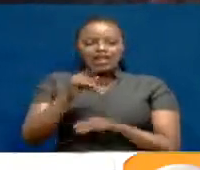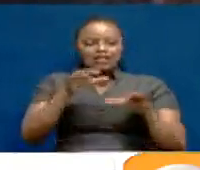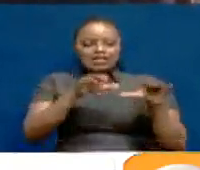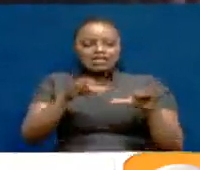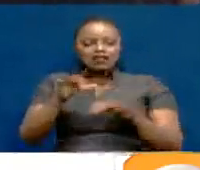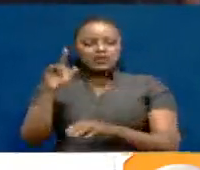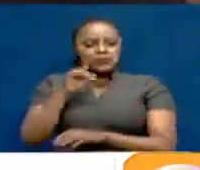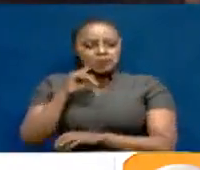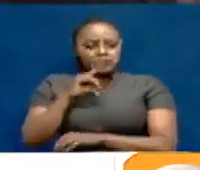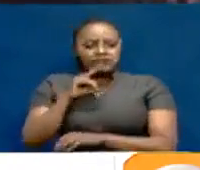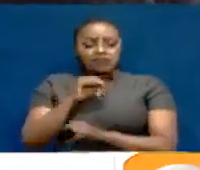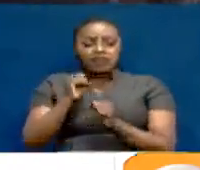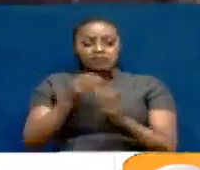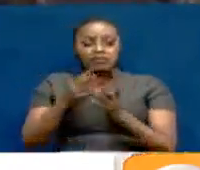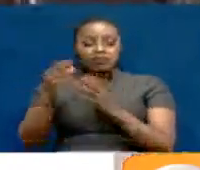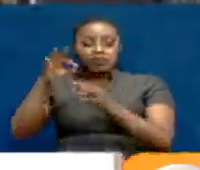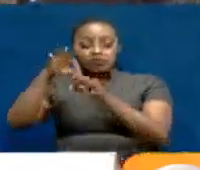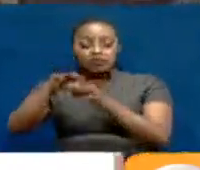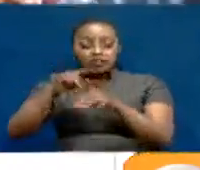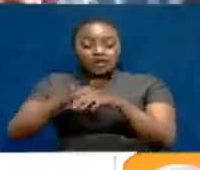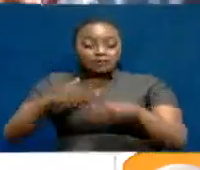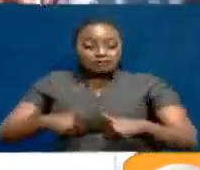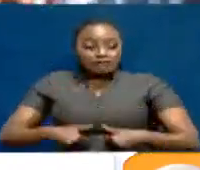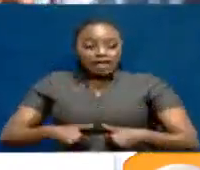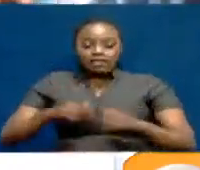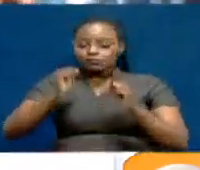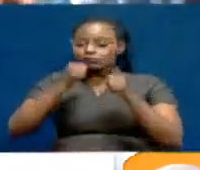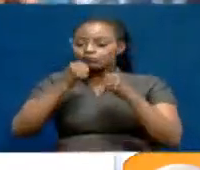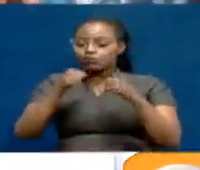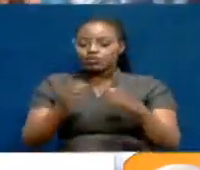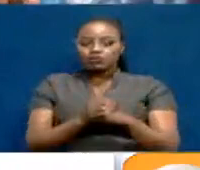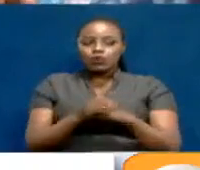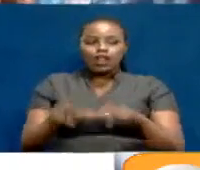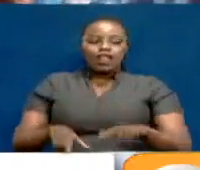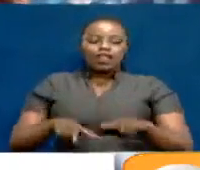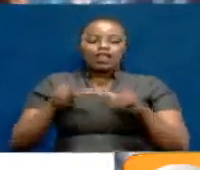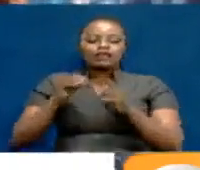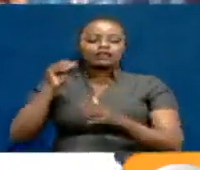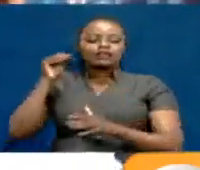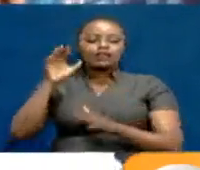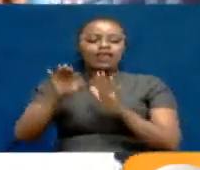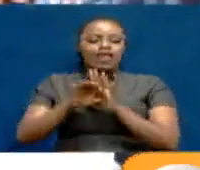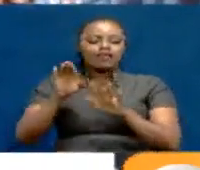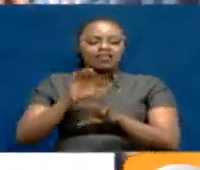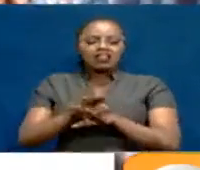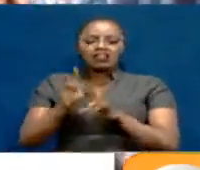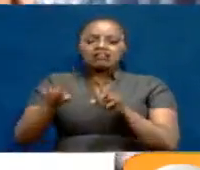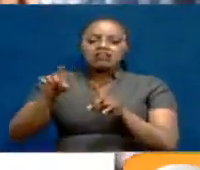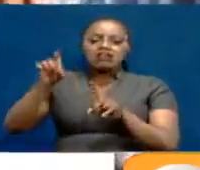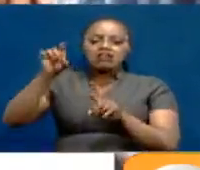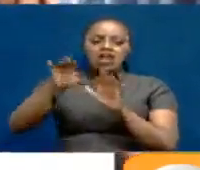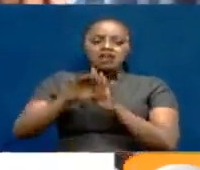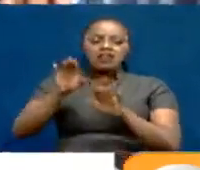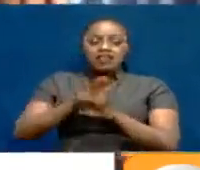kutosha, hawezi enda kupiga kura kama konja. Bei ya maisha imepanda. Bei ya kila kitu katika maduka